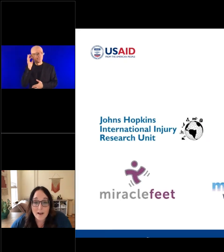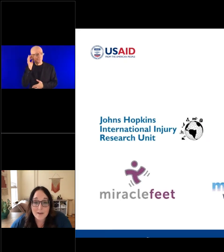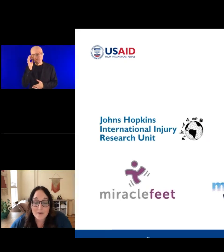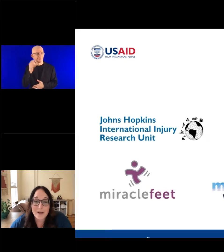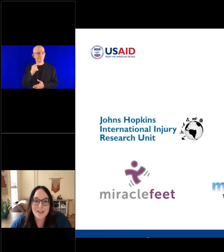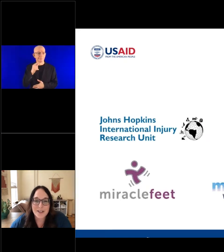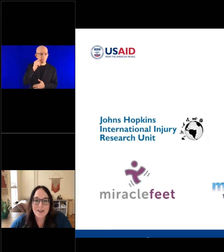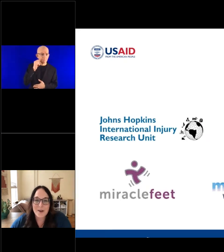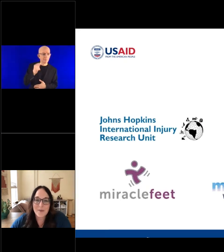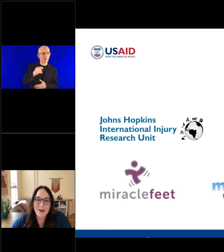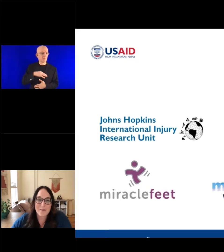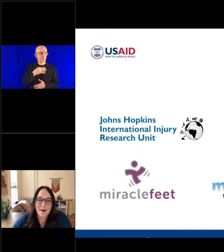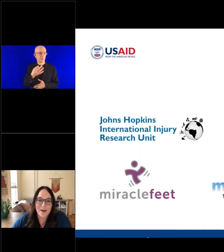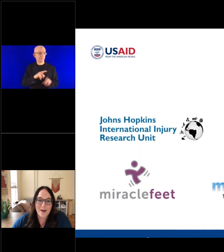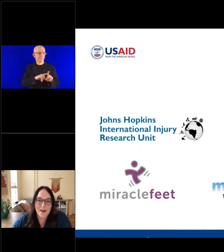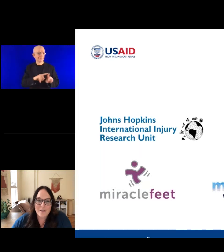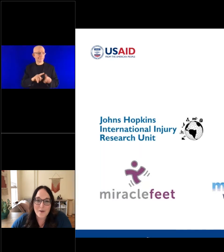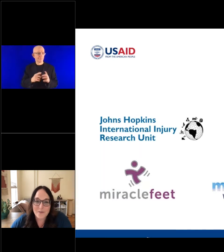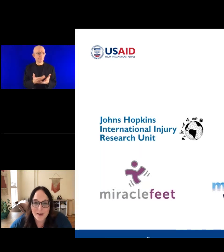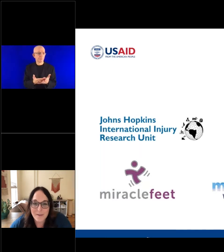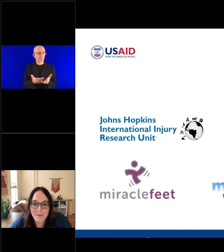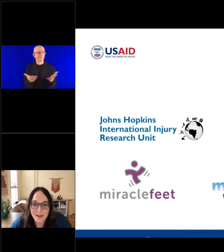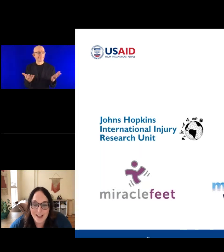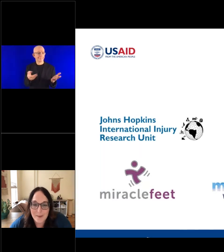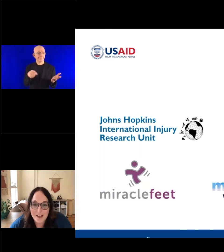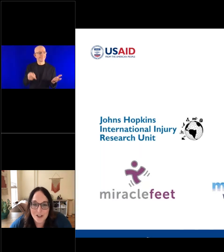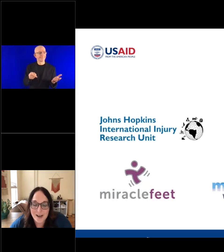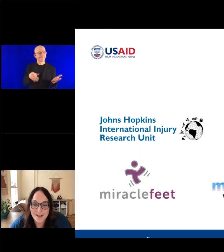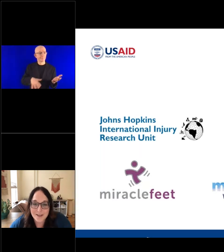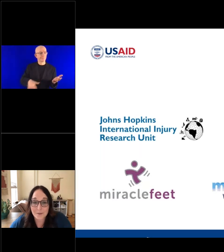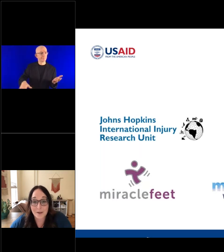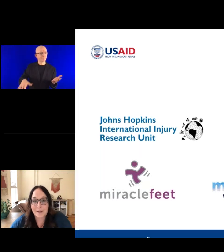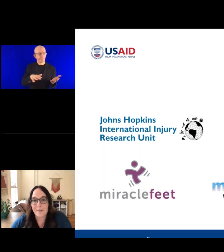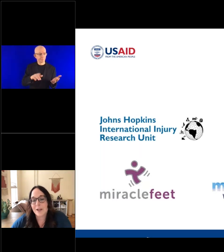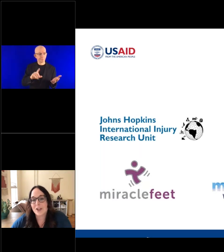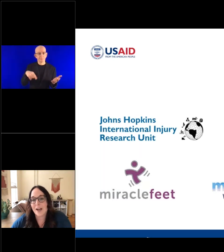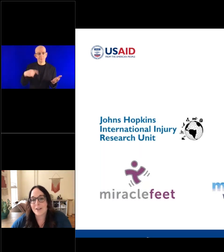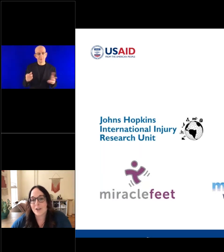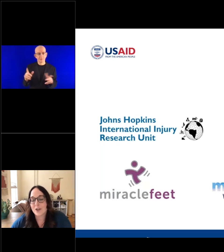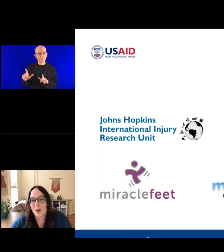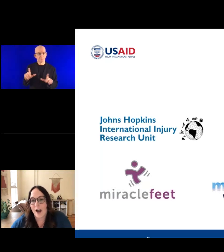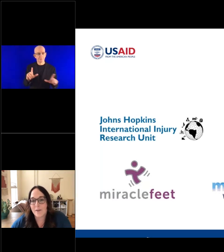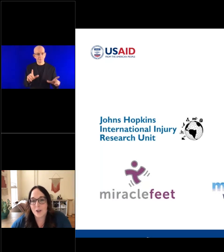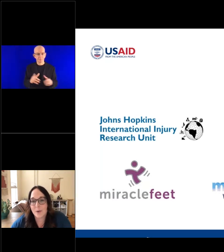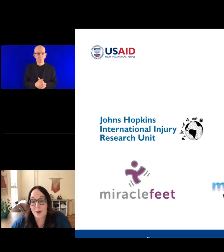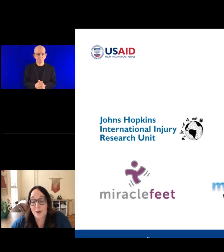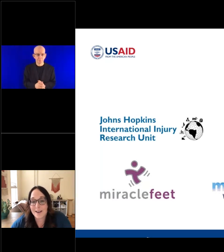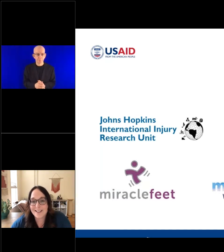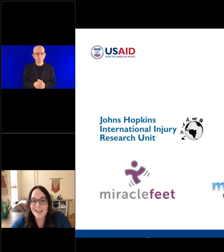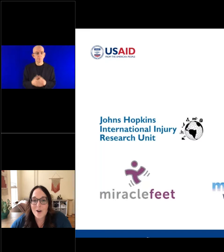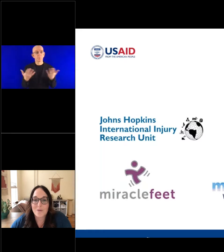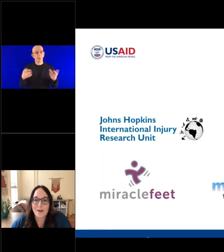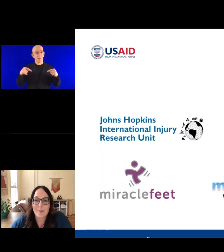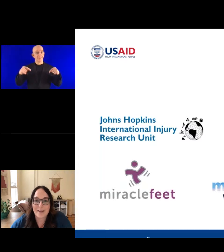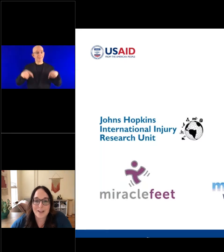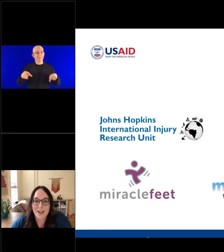So as we mentioned, we are part of RelabHS. RelabHS strives to